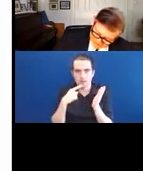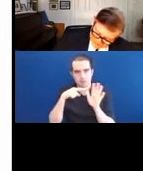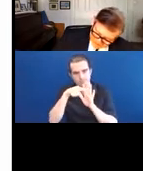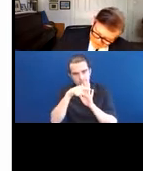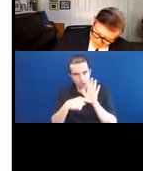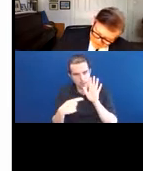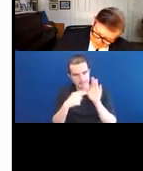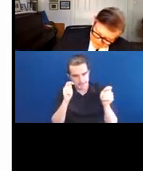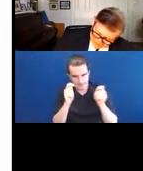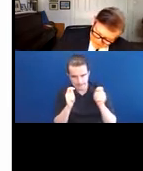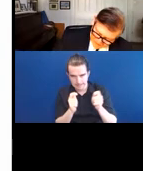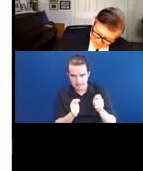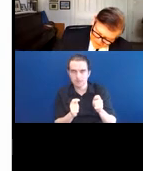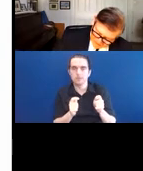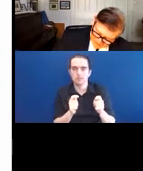to. Hold on.